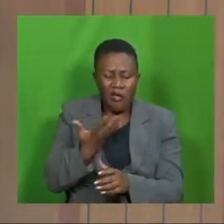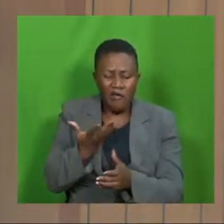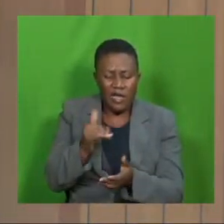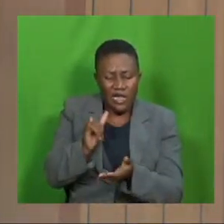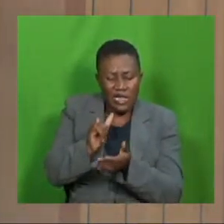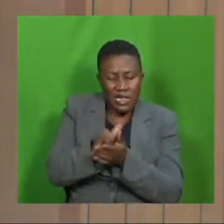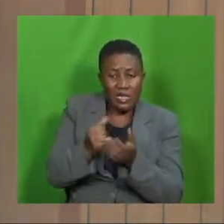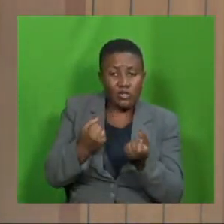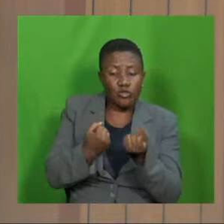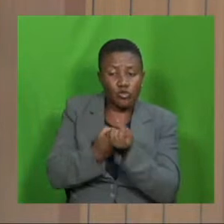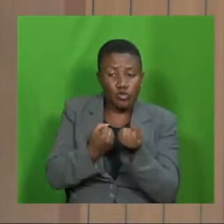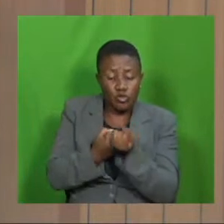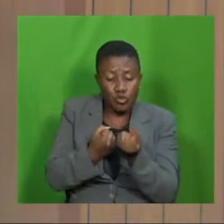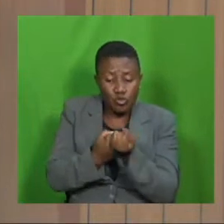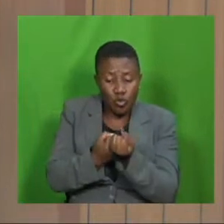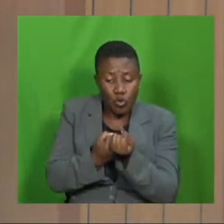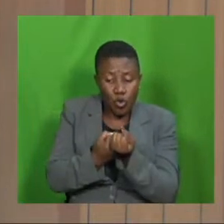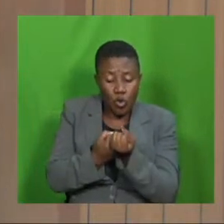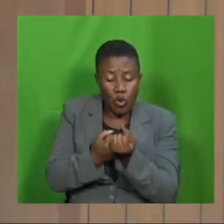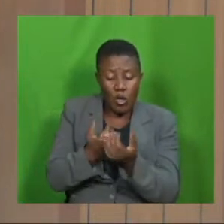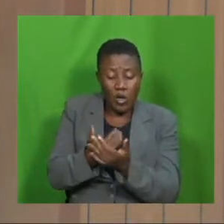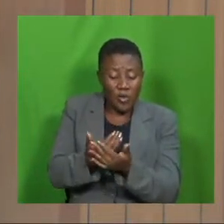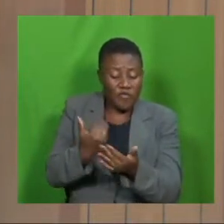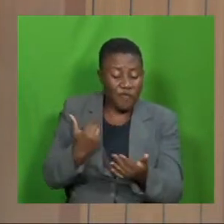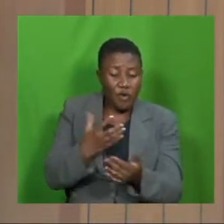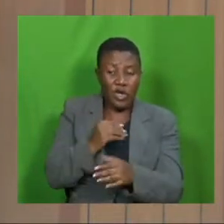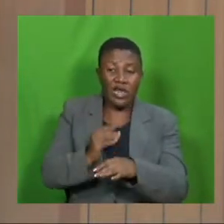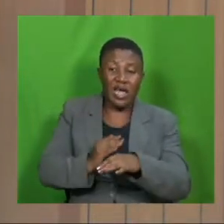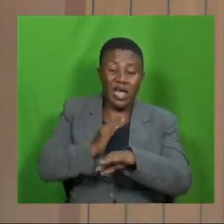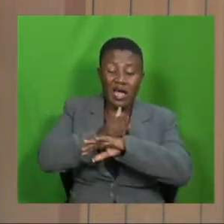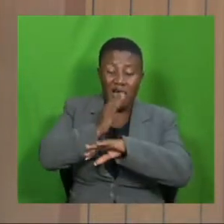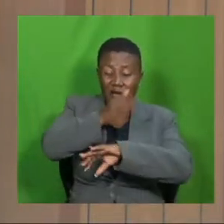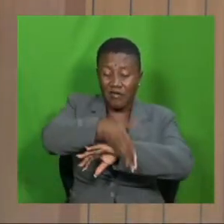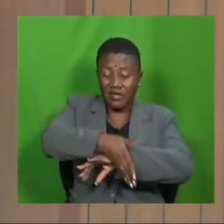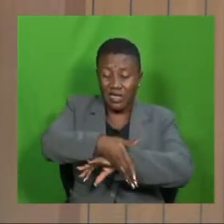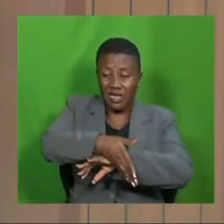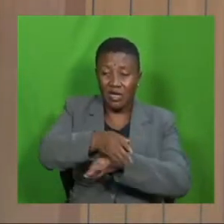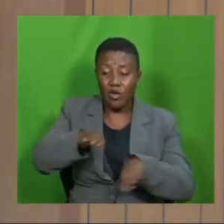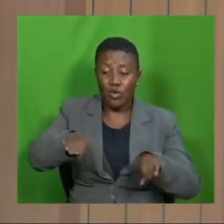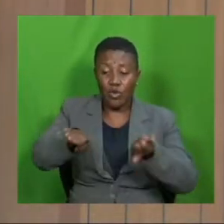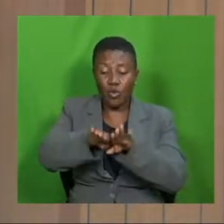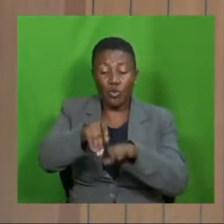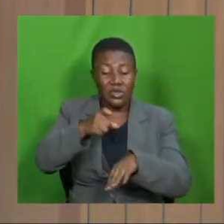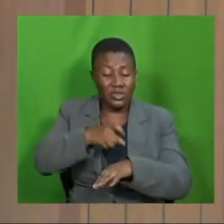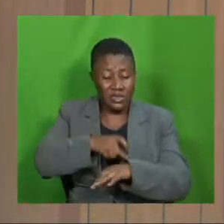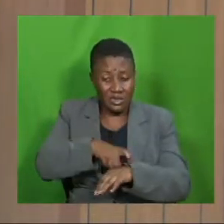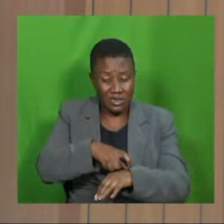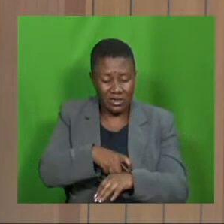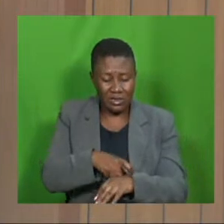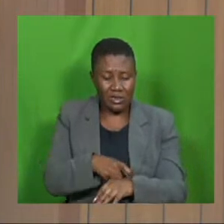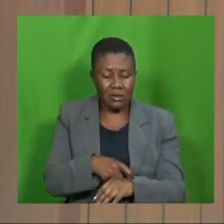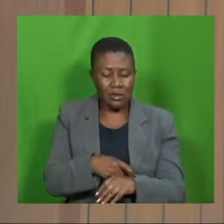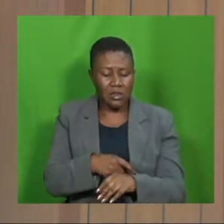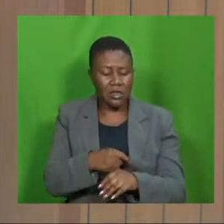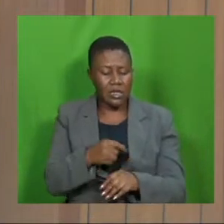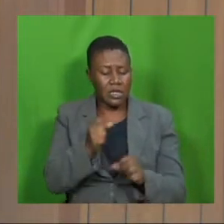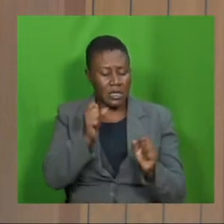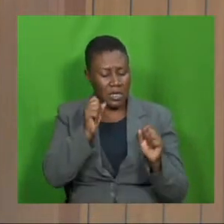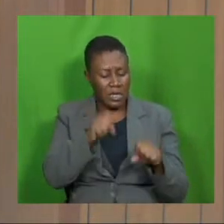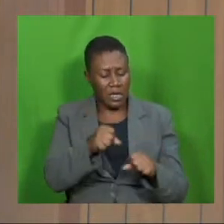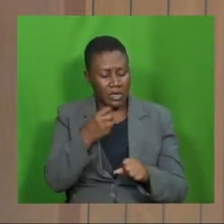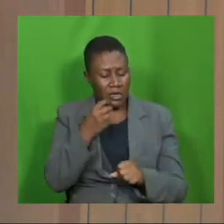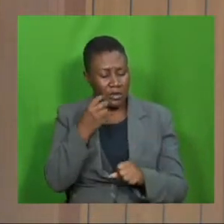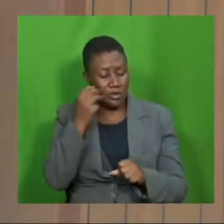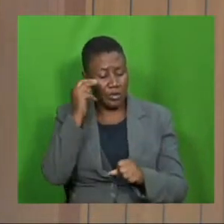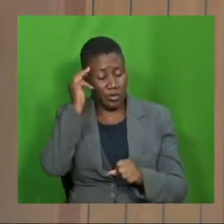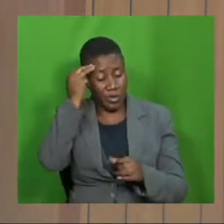and after the close season. Will the Honourable Minister assure this House that given